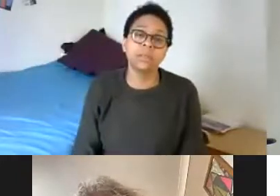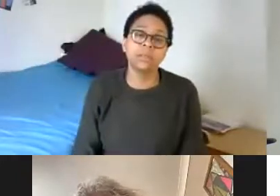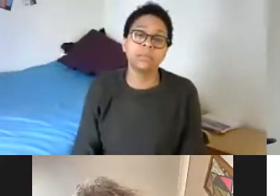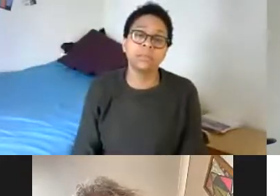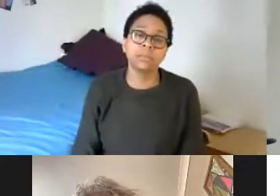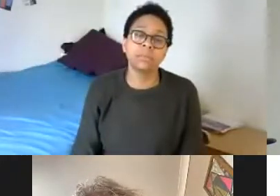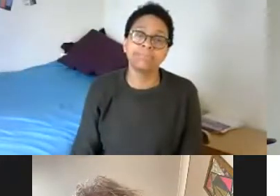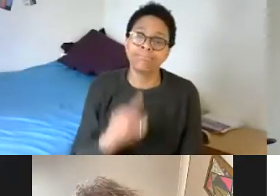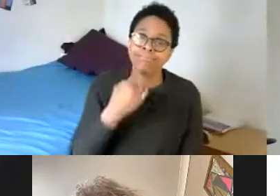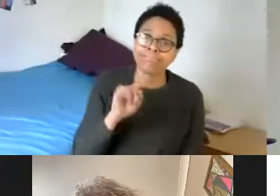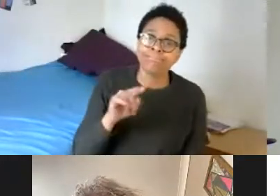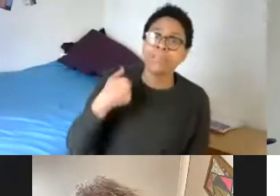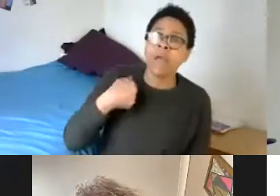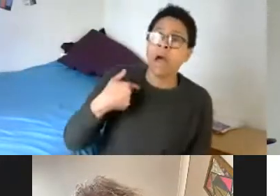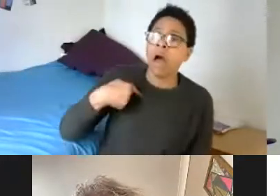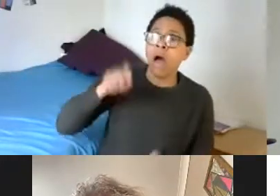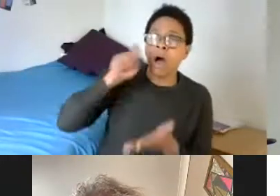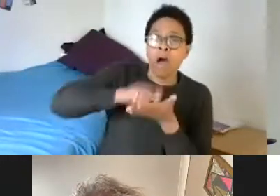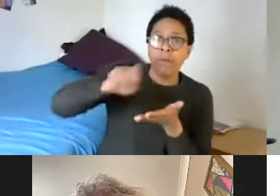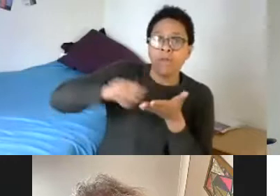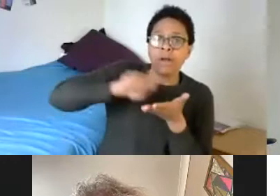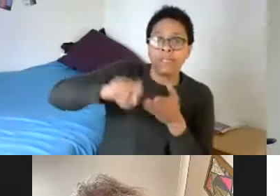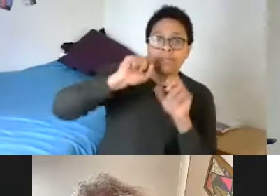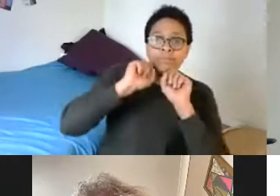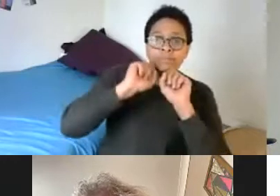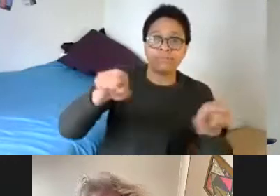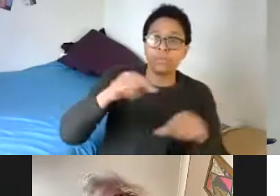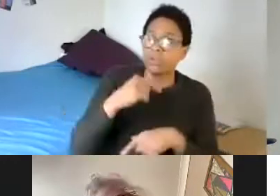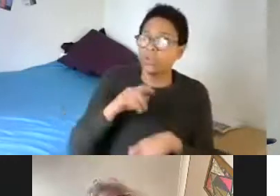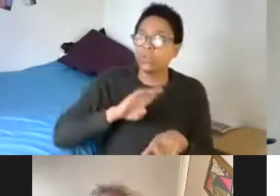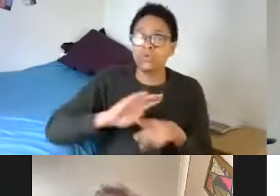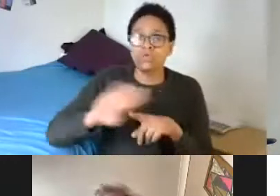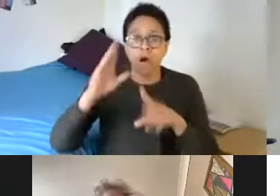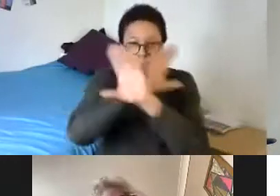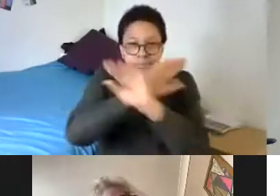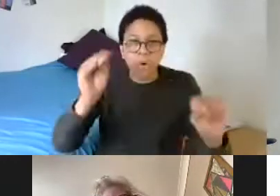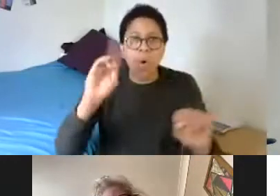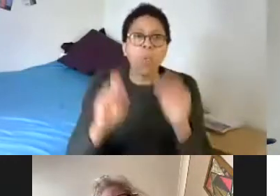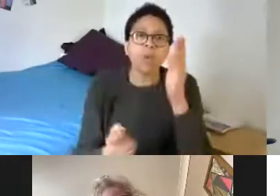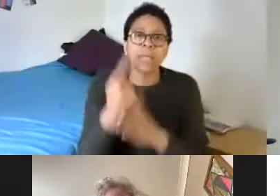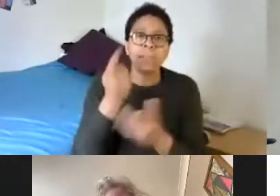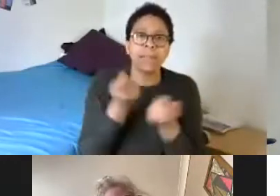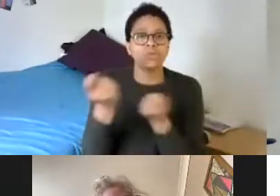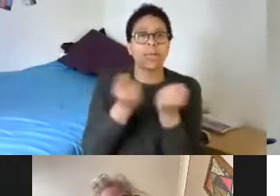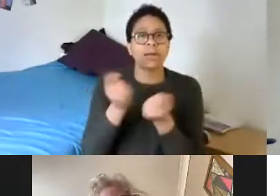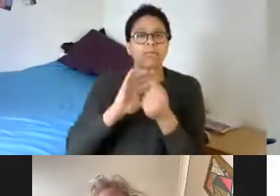to you to update you on the steps we are taking to combat the coronavirus. Anyway, I've sort of stuck that at the back, can you see, of the